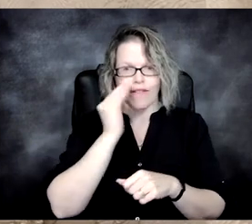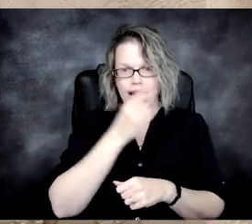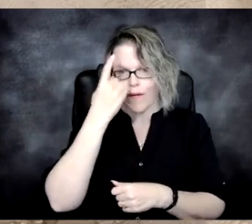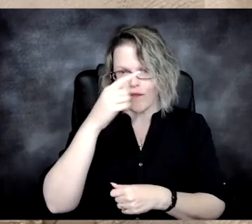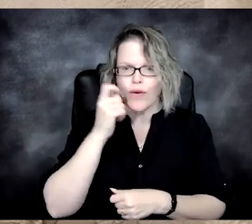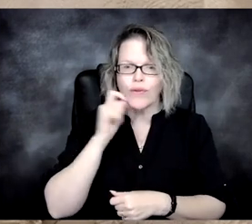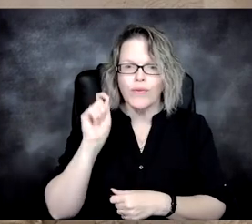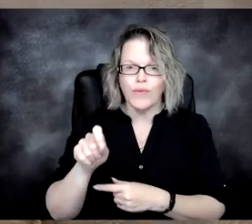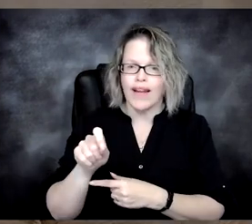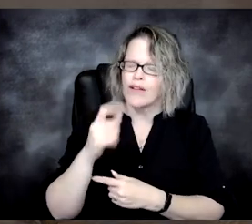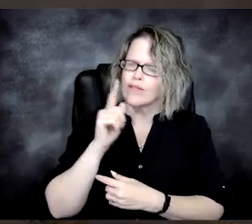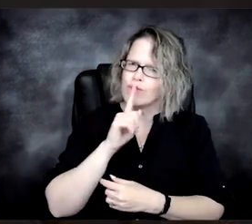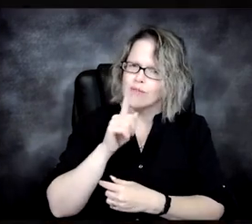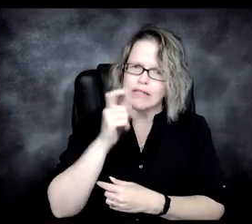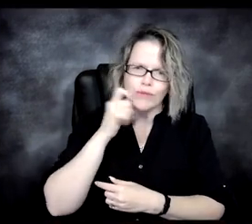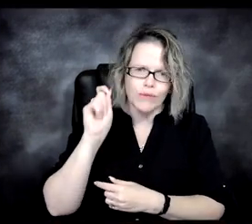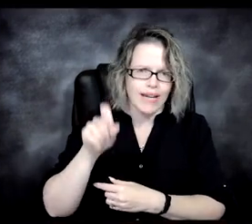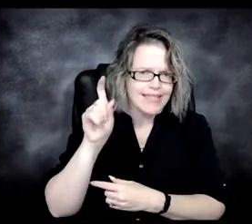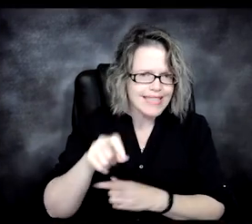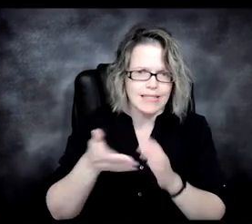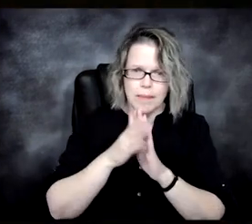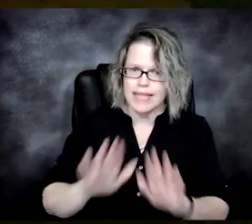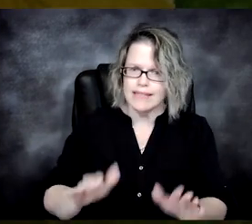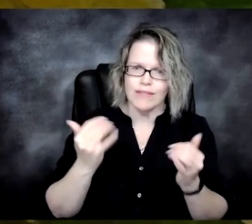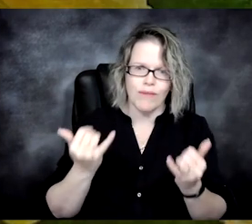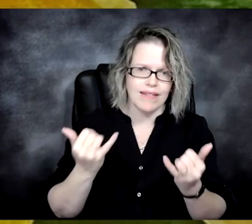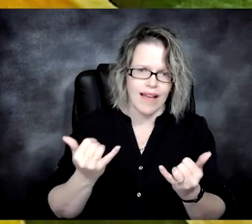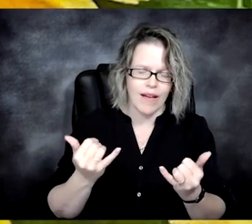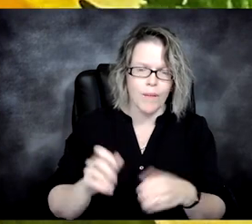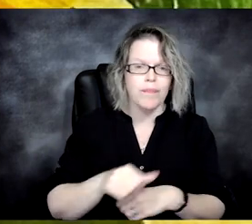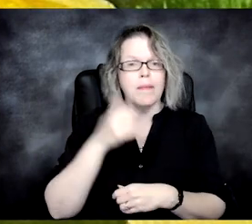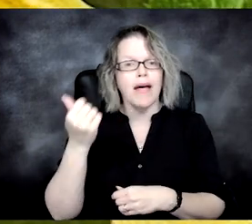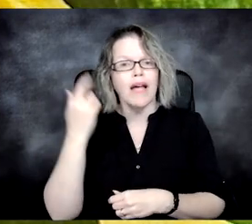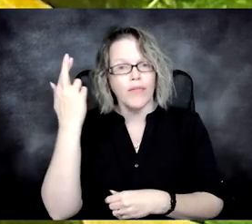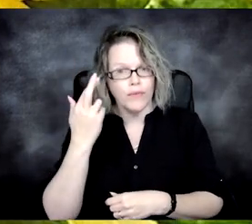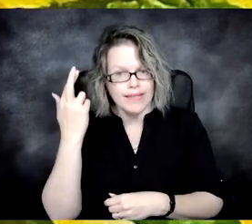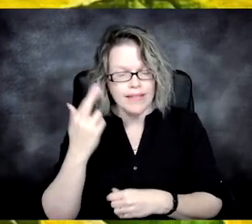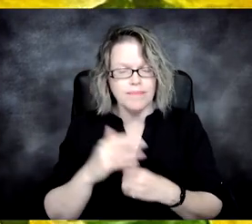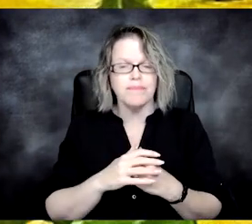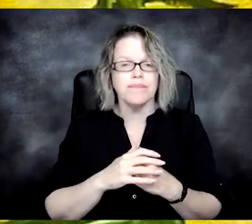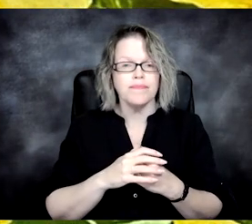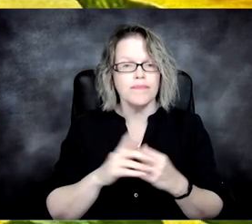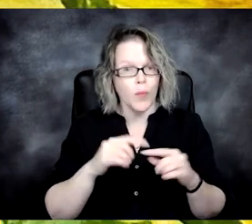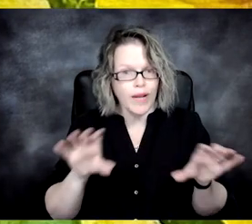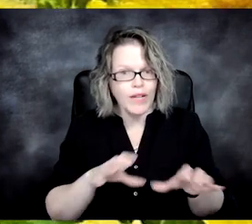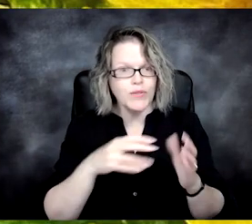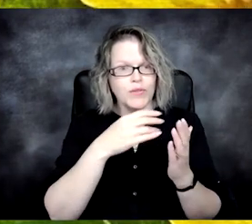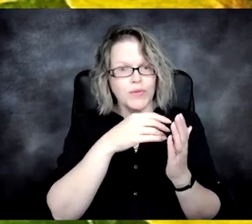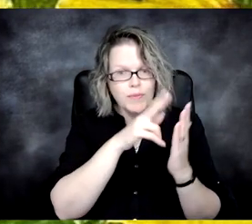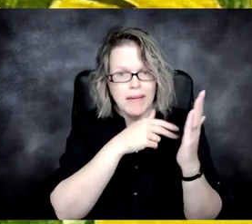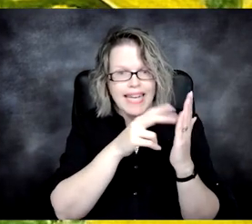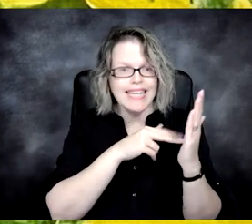and Ukraine desperately needs peace right now. My other reason is when I do art or when I'm